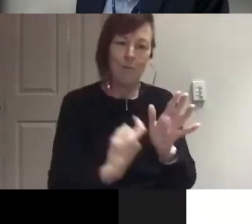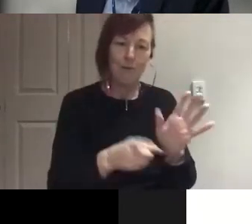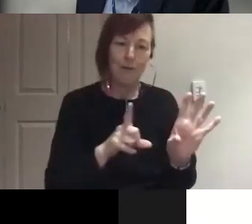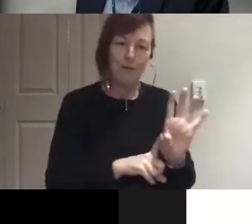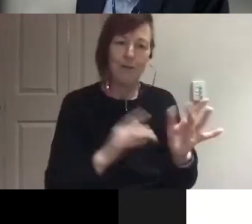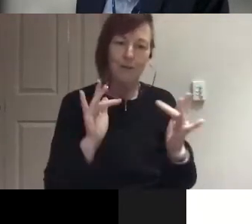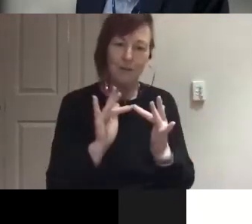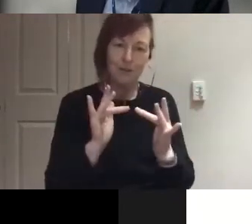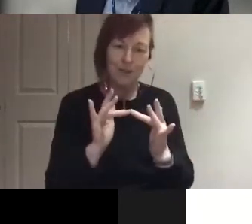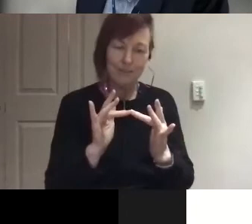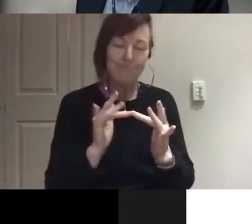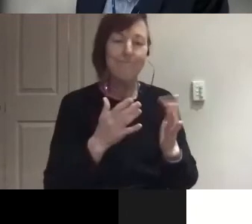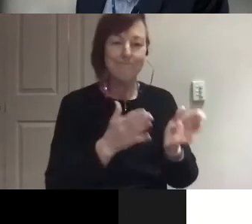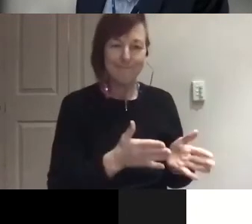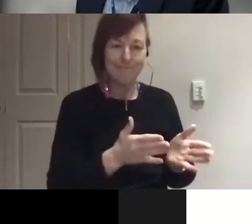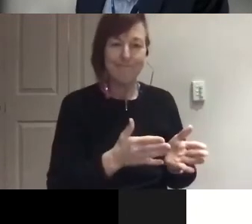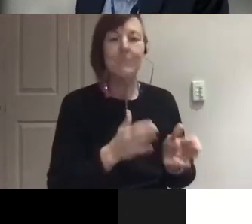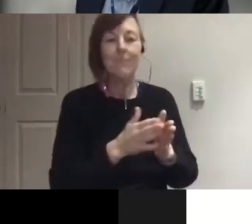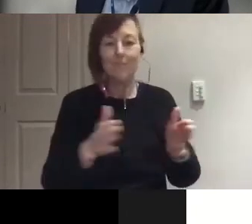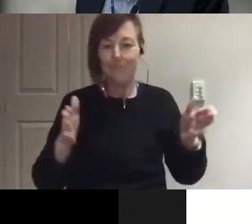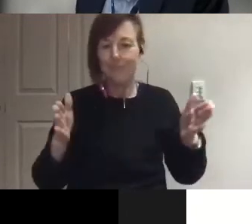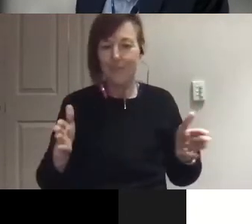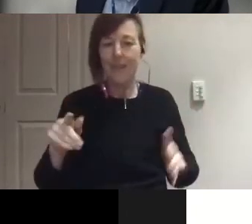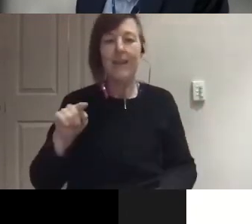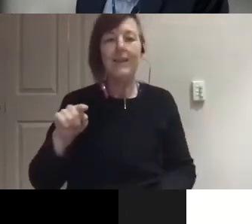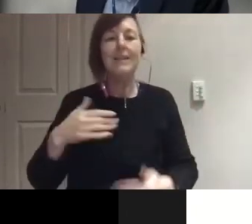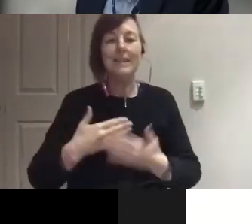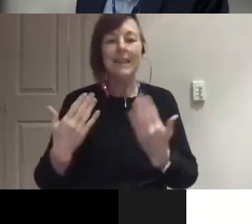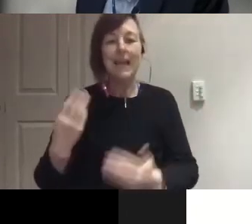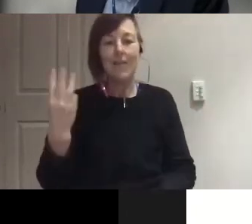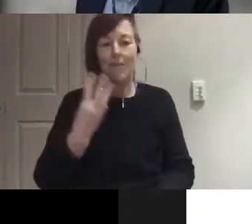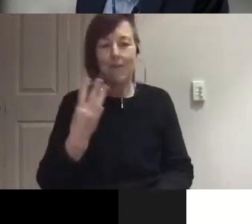you are primary close contacts living together, then you all have to adopt the